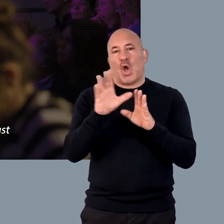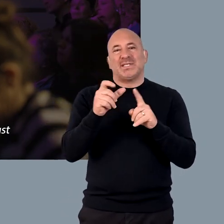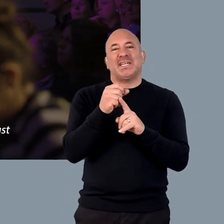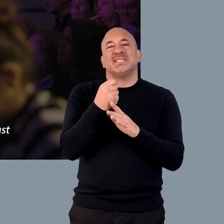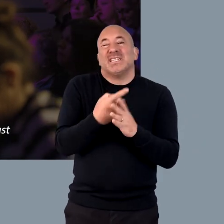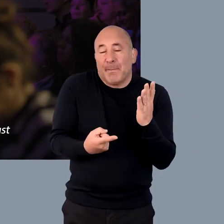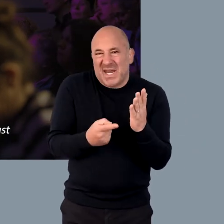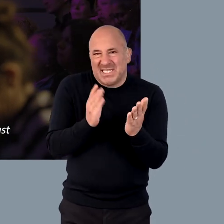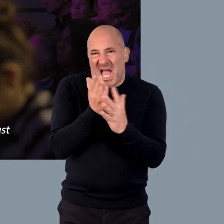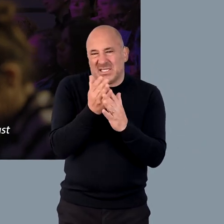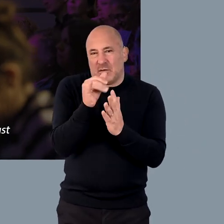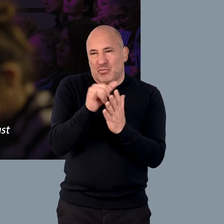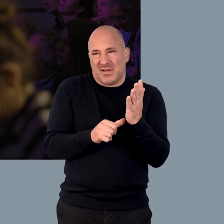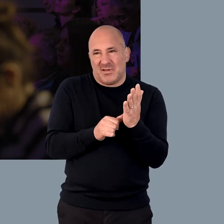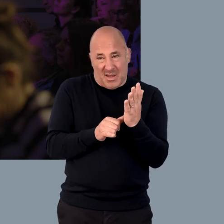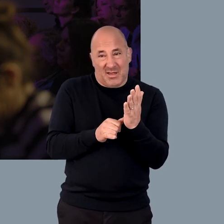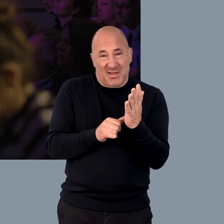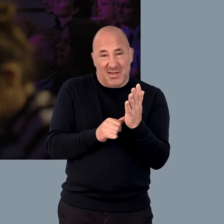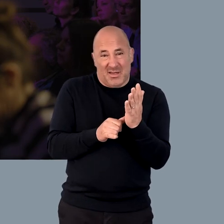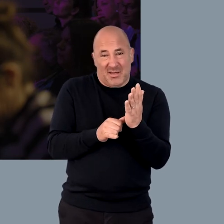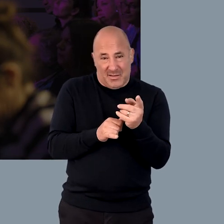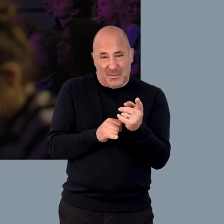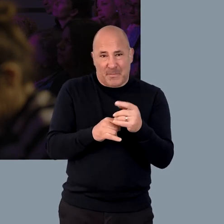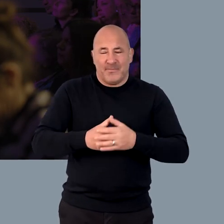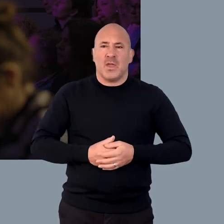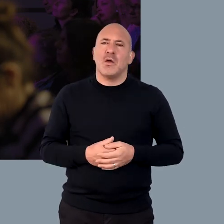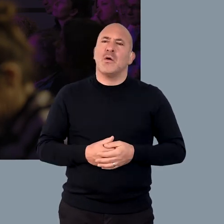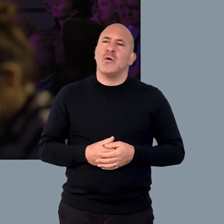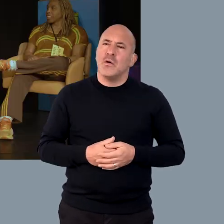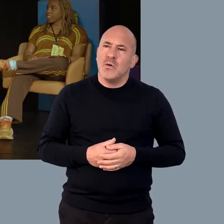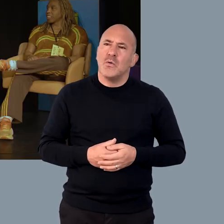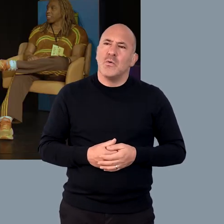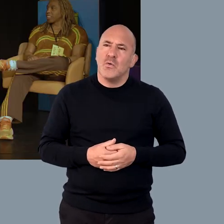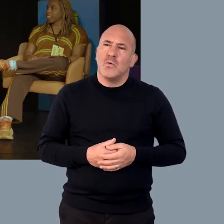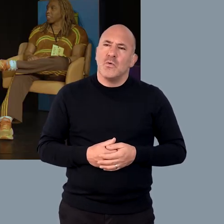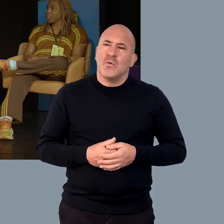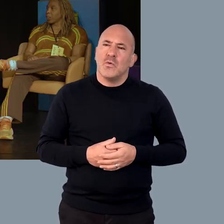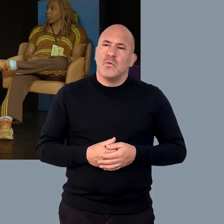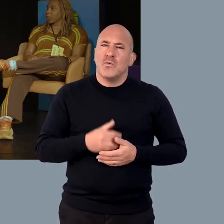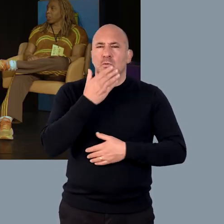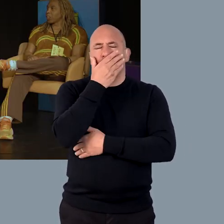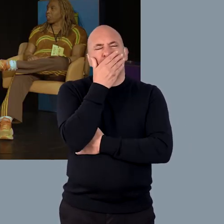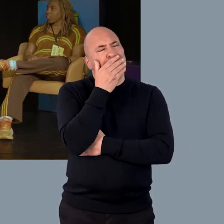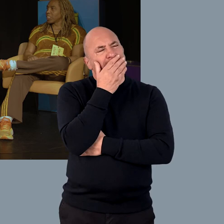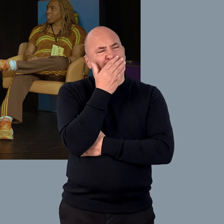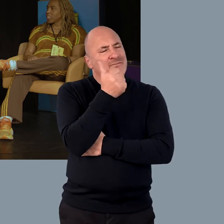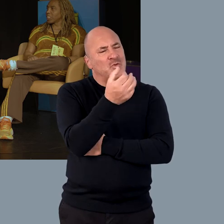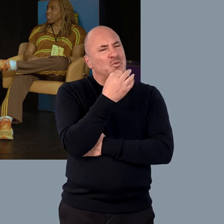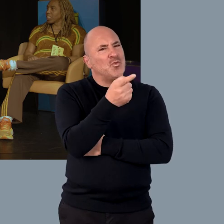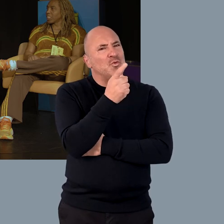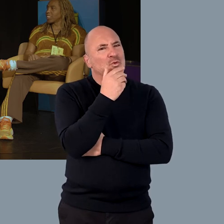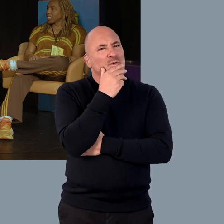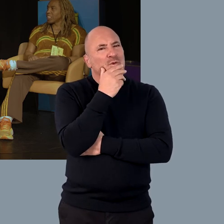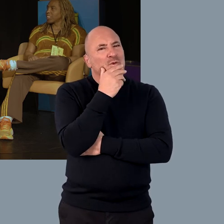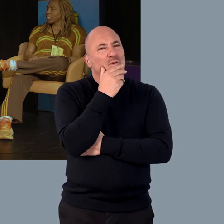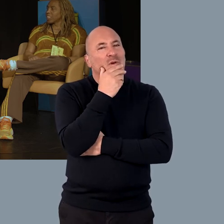than just necessarily a disability access rider um but yeah um good question